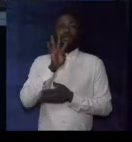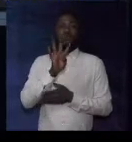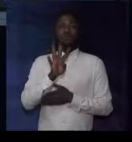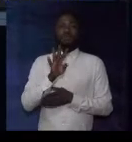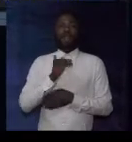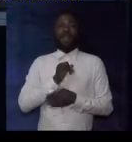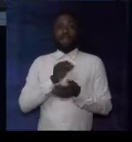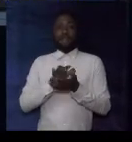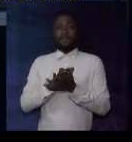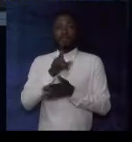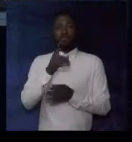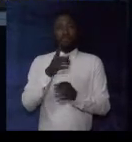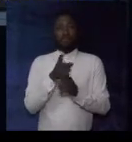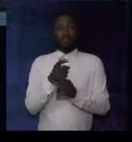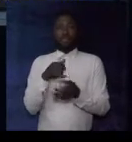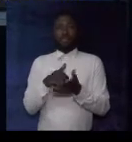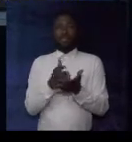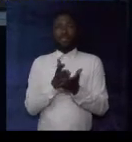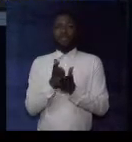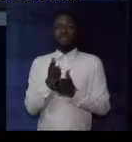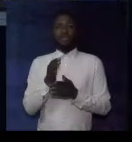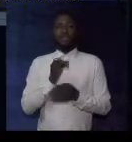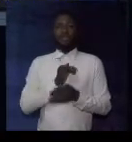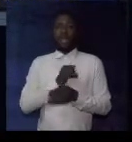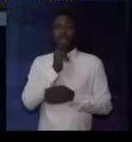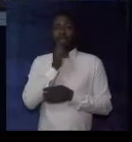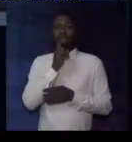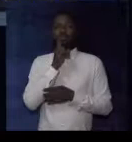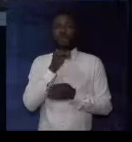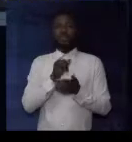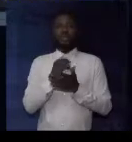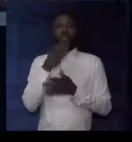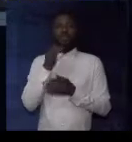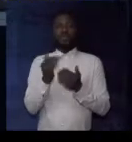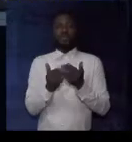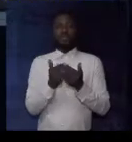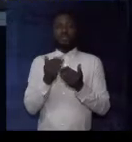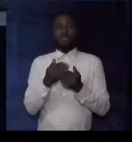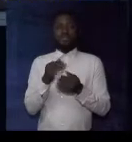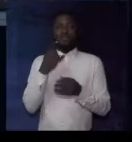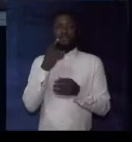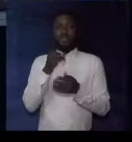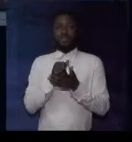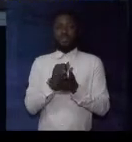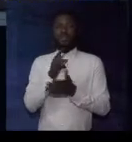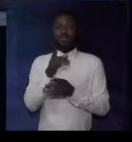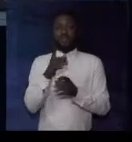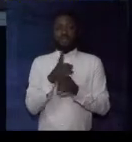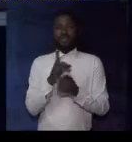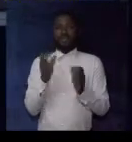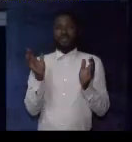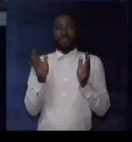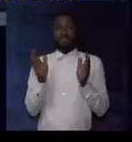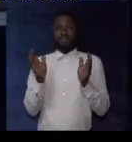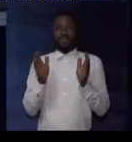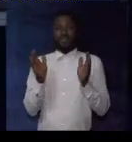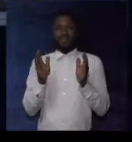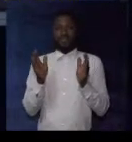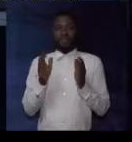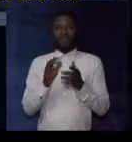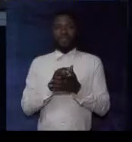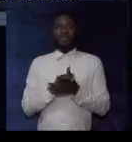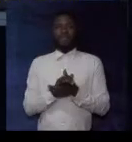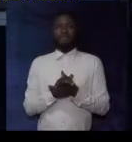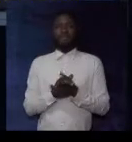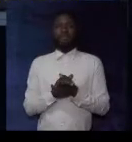and then you have 4. Now, I believe you got that right. Yeah, I'm sure that was easy enough for you, and for that, you get